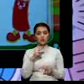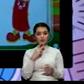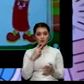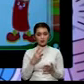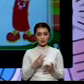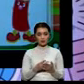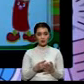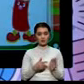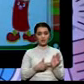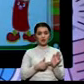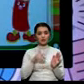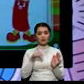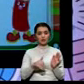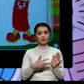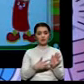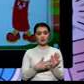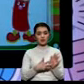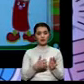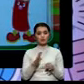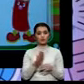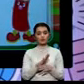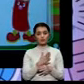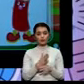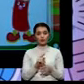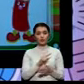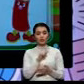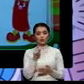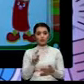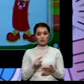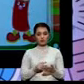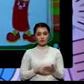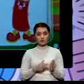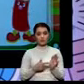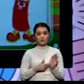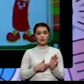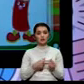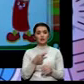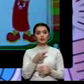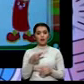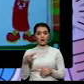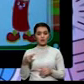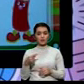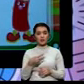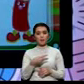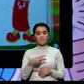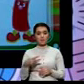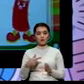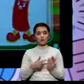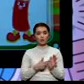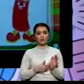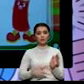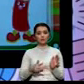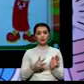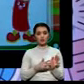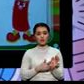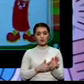qaratamiz. 7800 bo'lu noma'lum son bilan 7 ning ayirmasi barobar